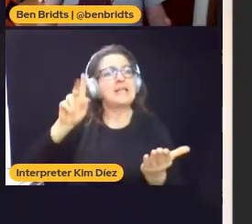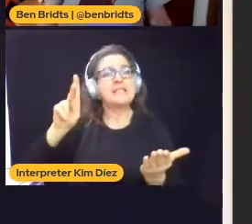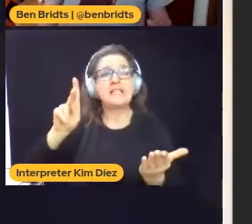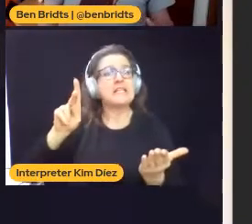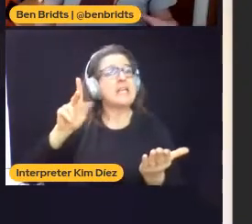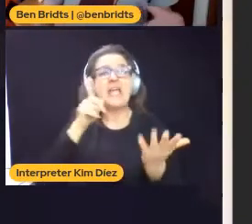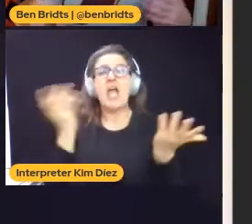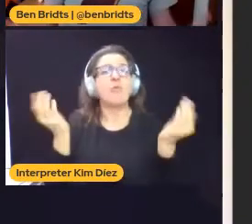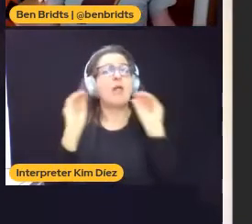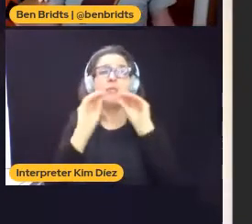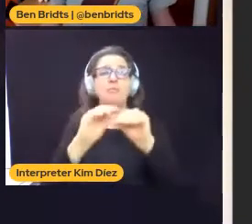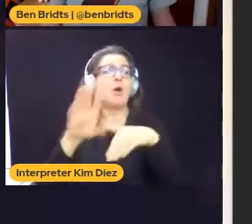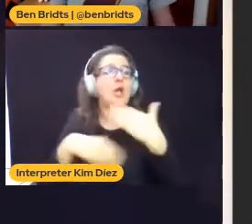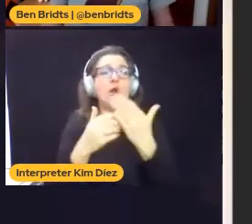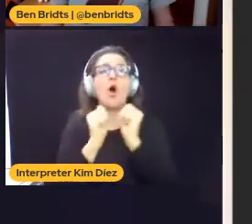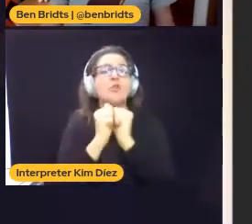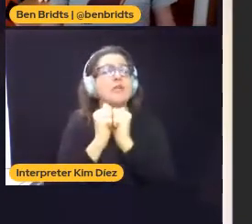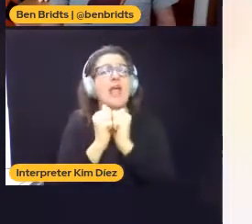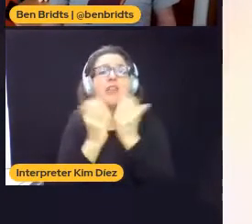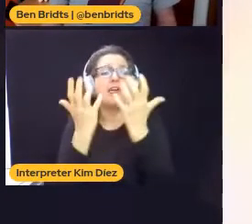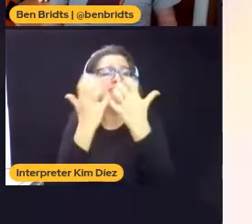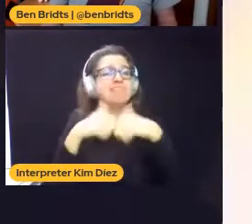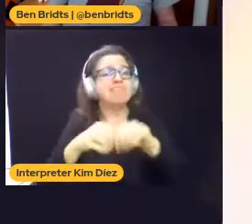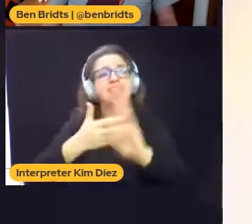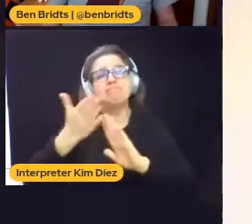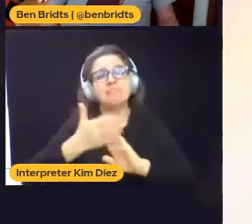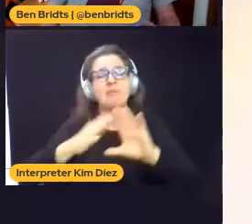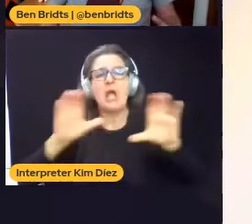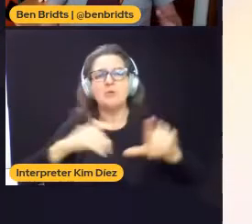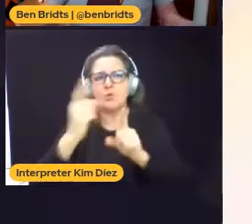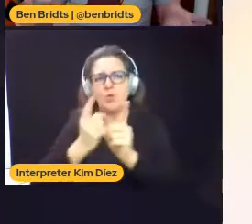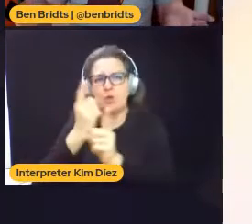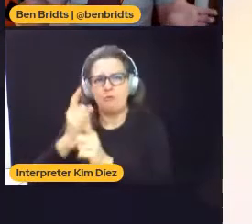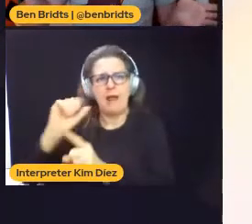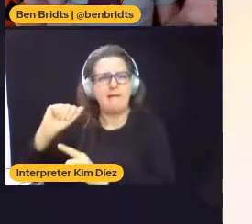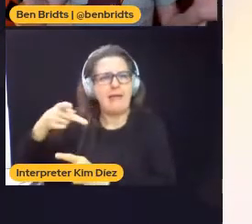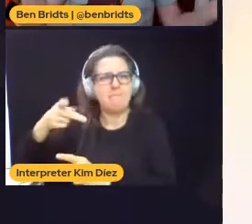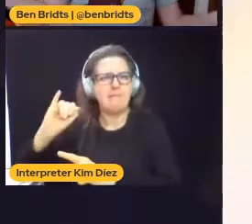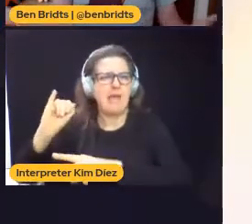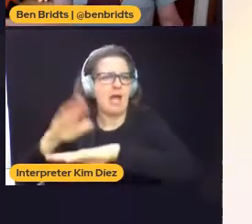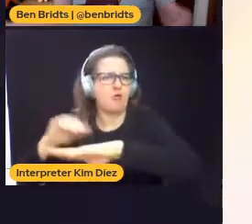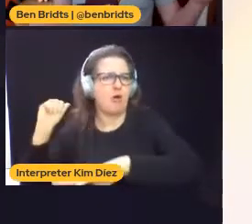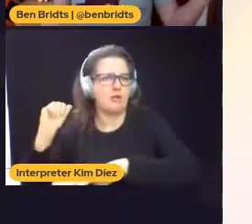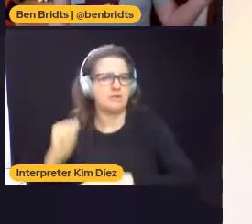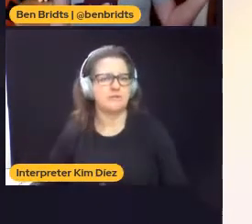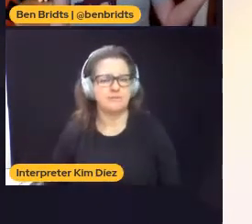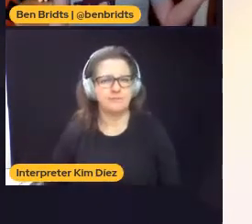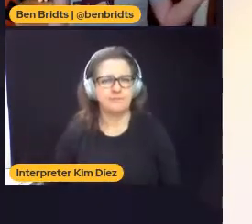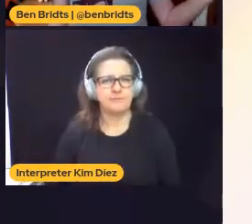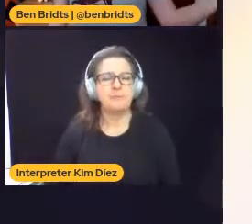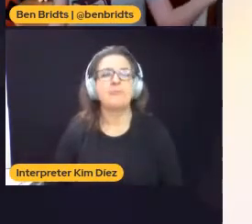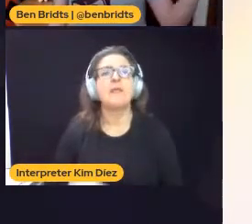doing the right API calls. This is the